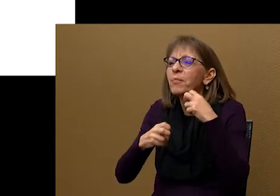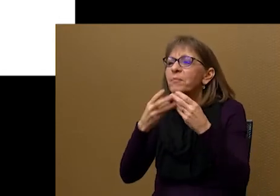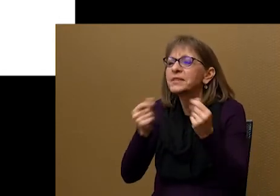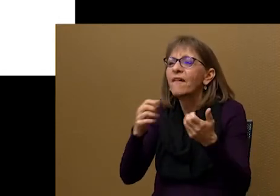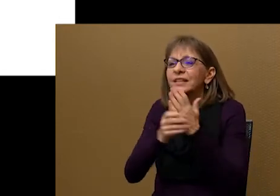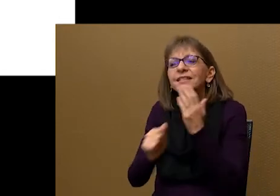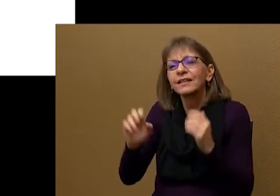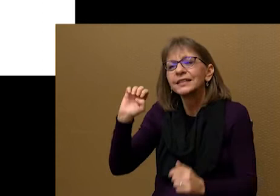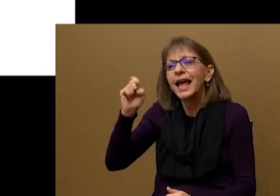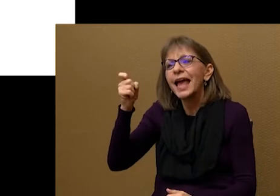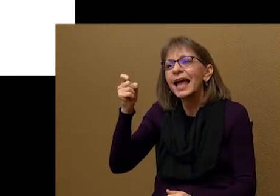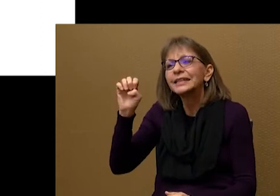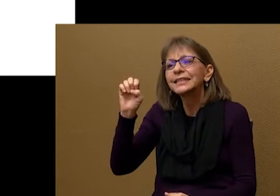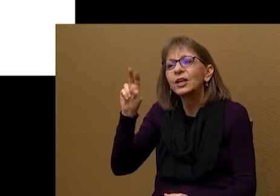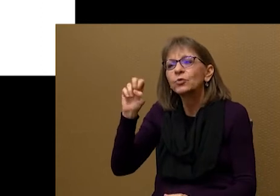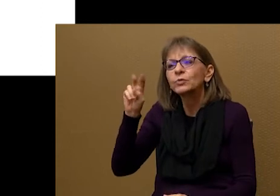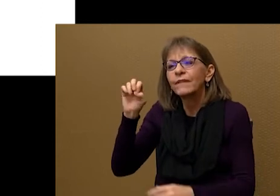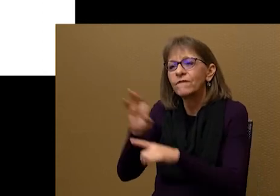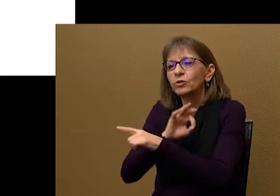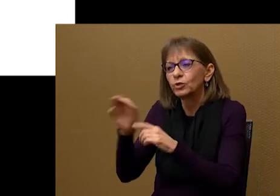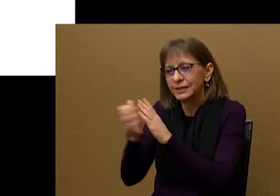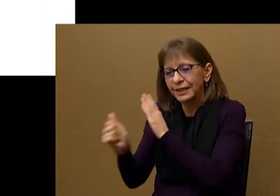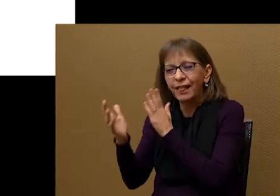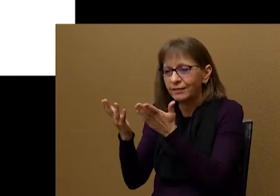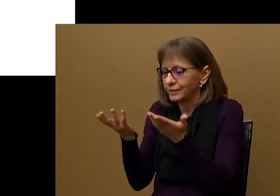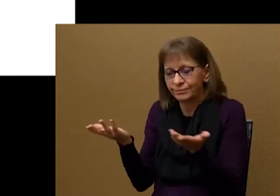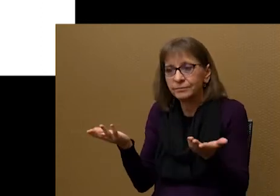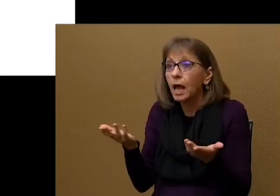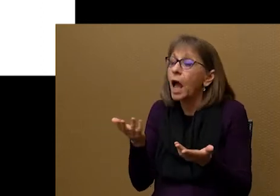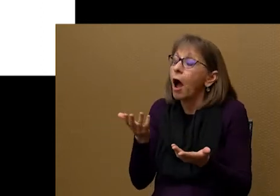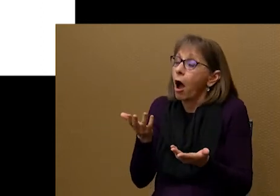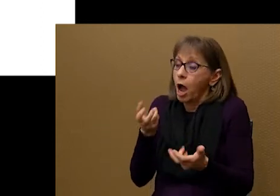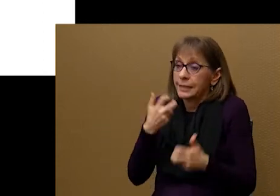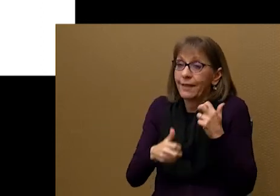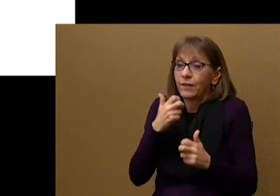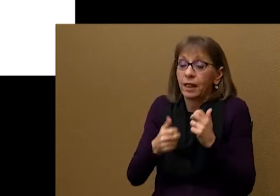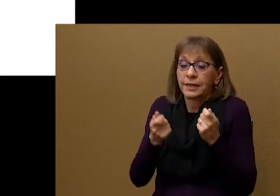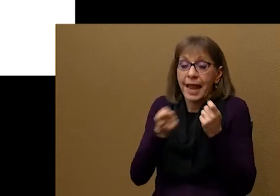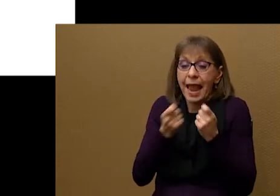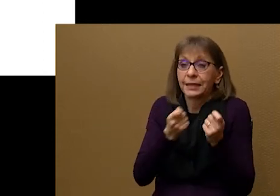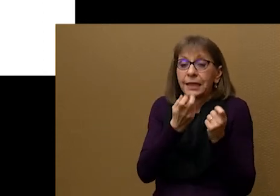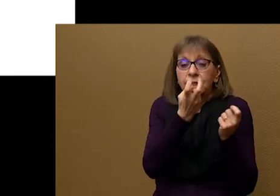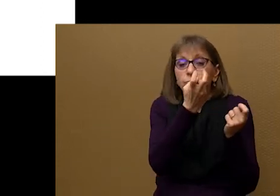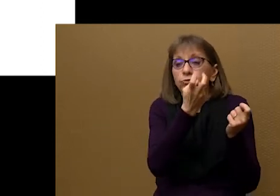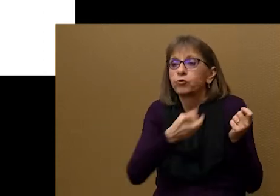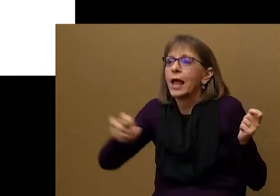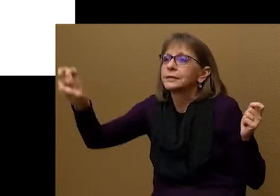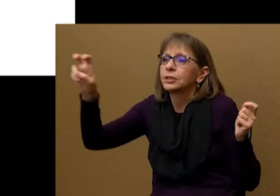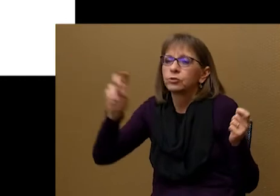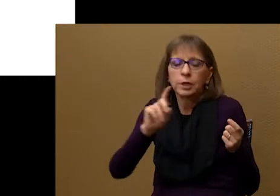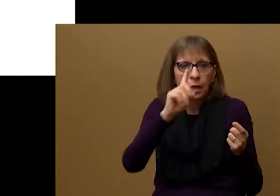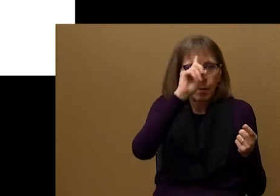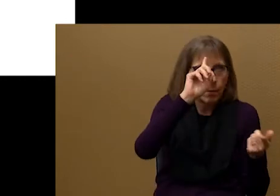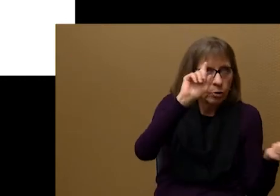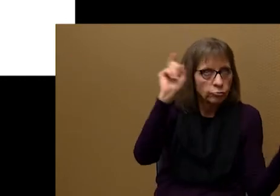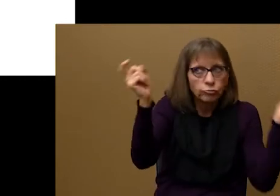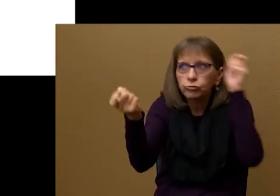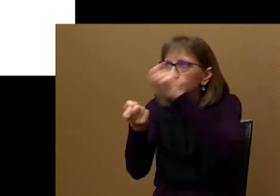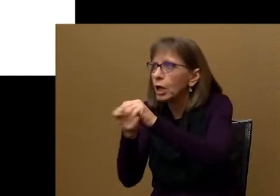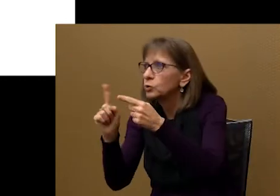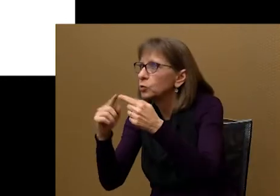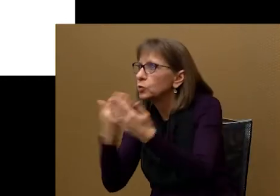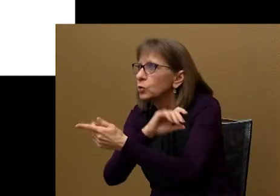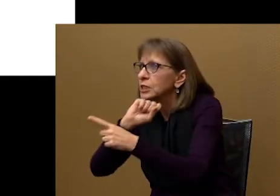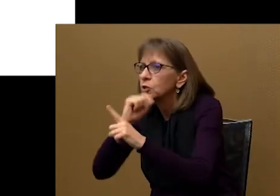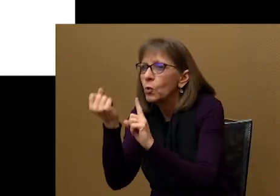Executive skill, problem solving skills. Difficulty handling transitions. Ever see that? Shifting from one mindset